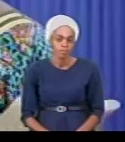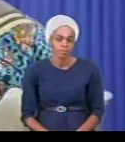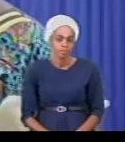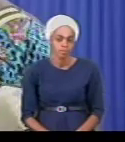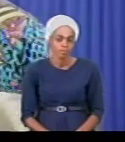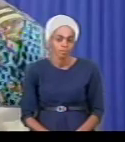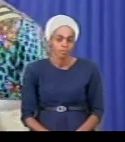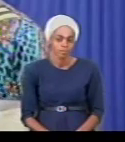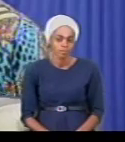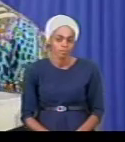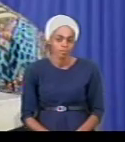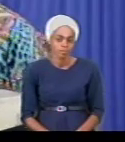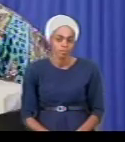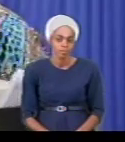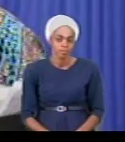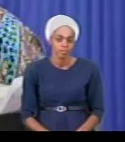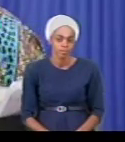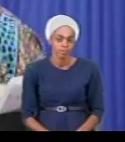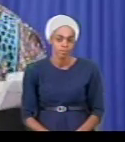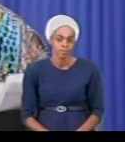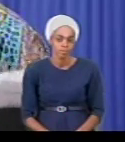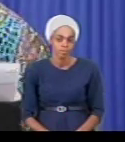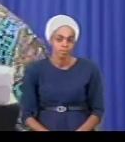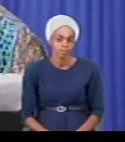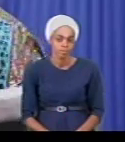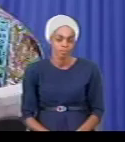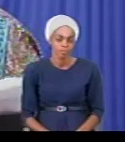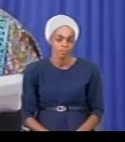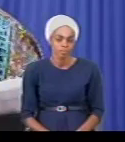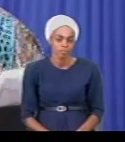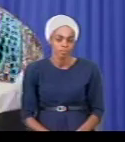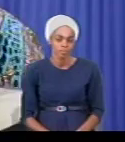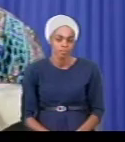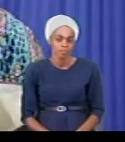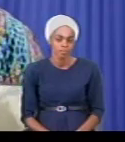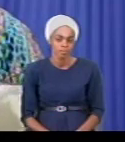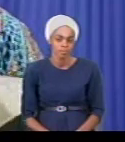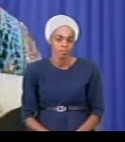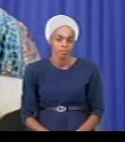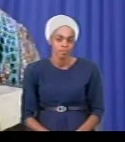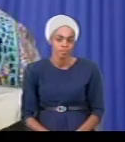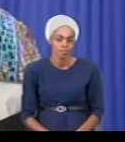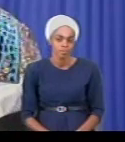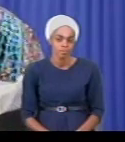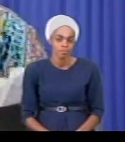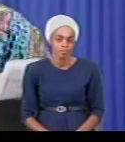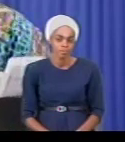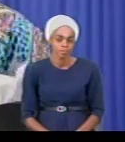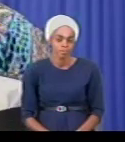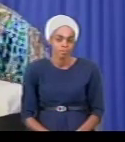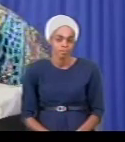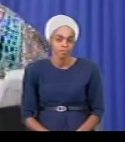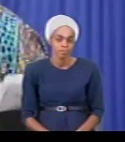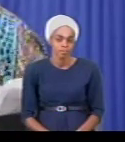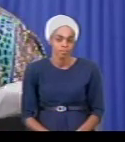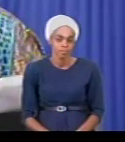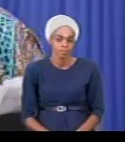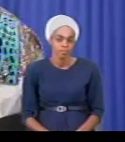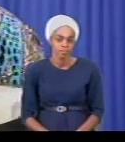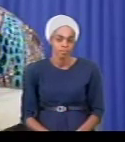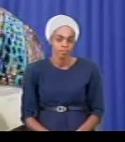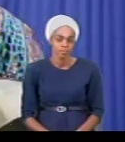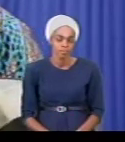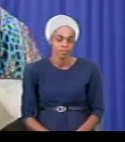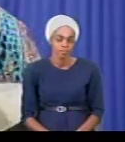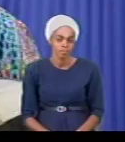ni ojo keji nigba ti baba pada wa gbadura fun wa leyin wa sun won ni ki onikaluku